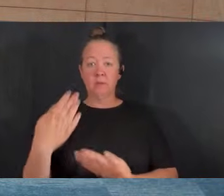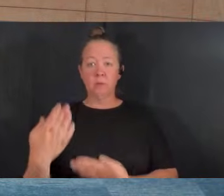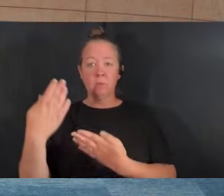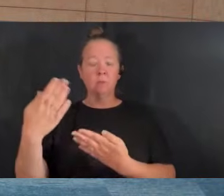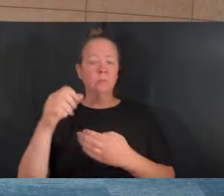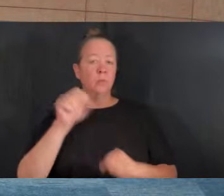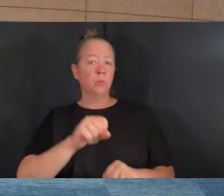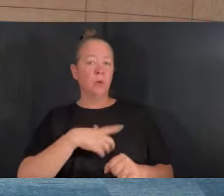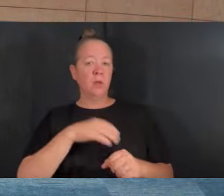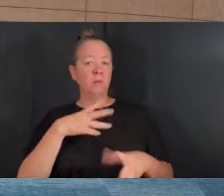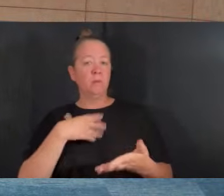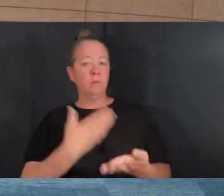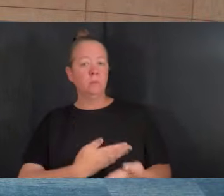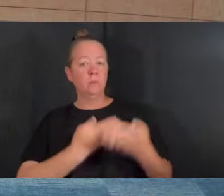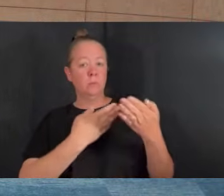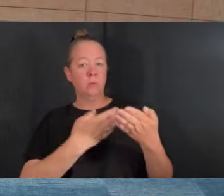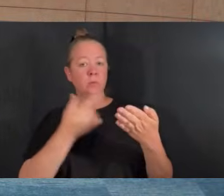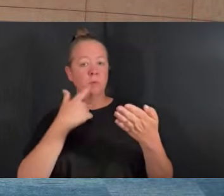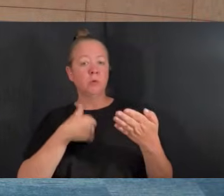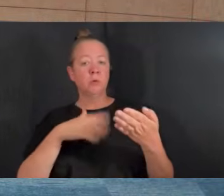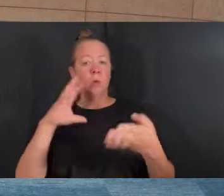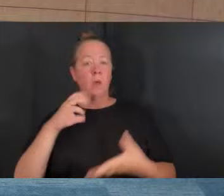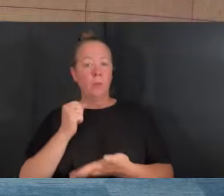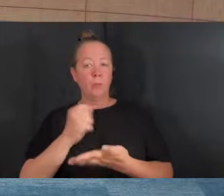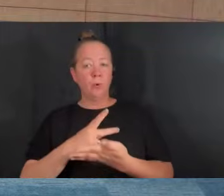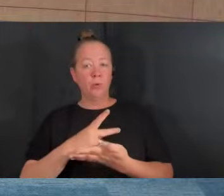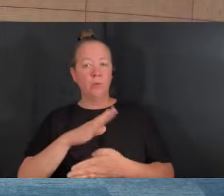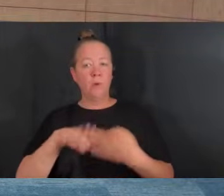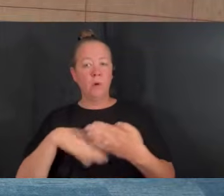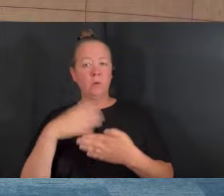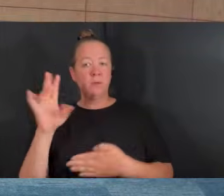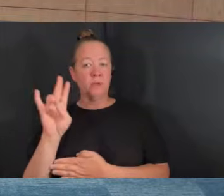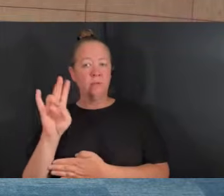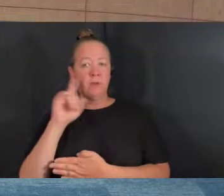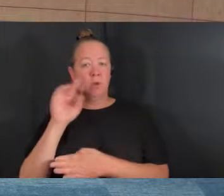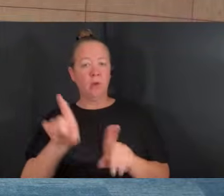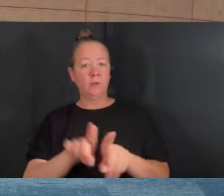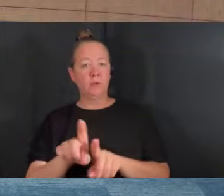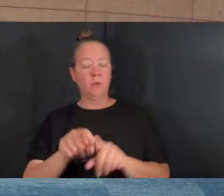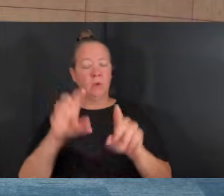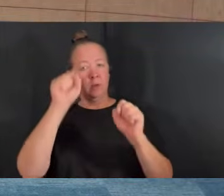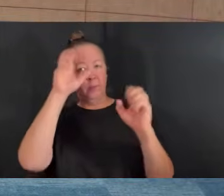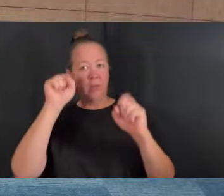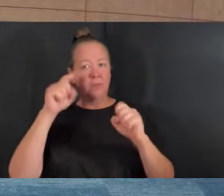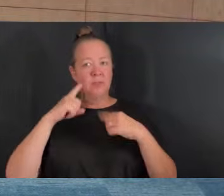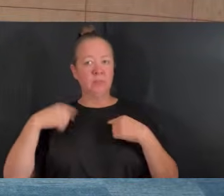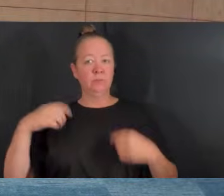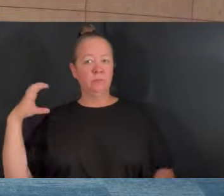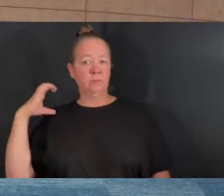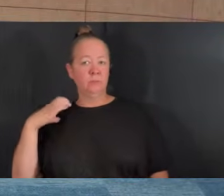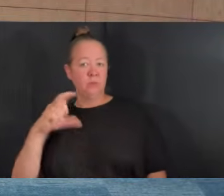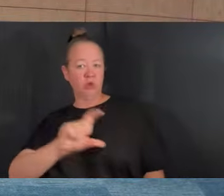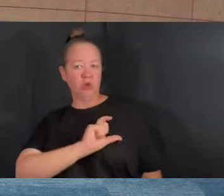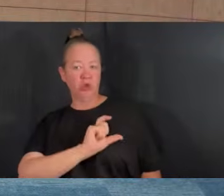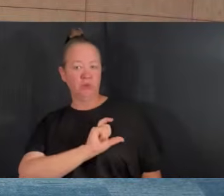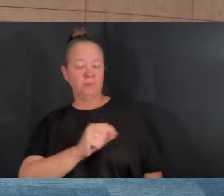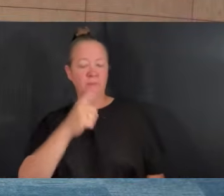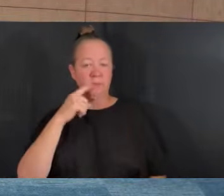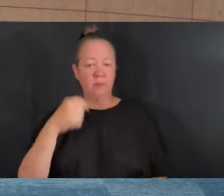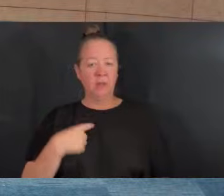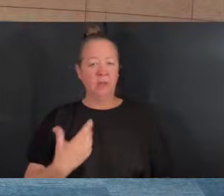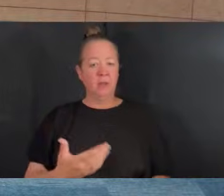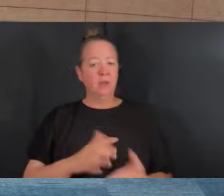7 nominations, including our amazing chief. Congratulations on that, to be hung before 4th of